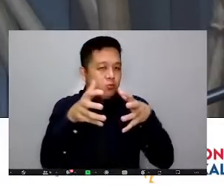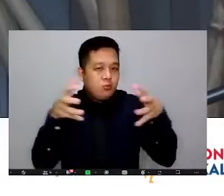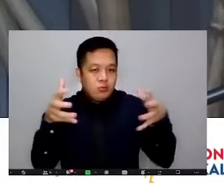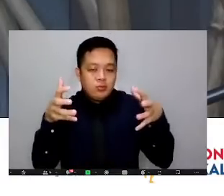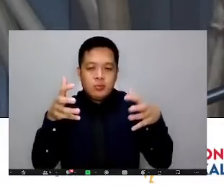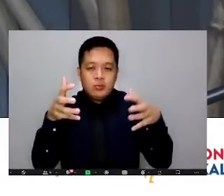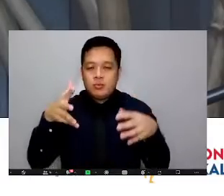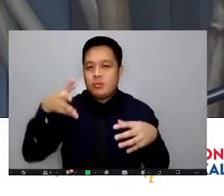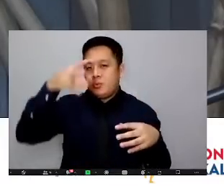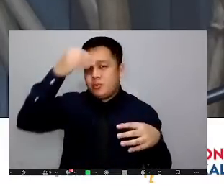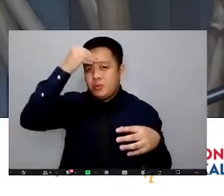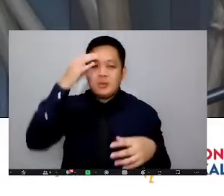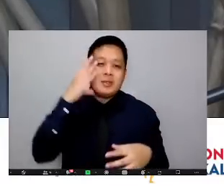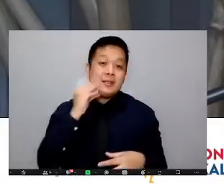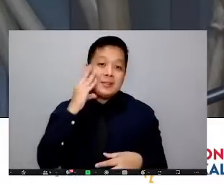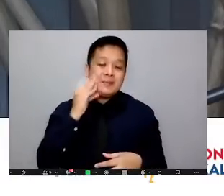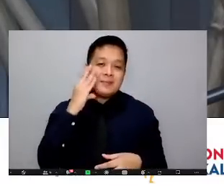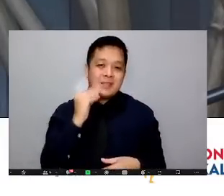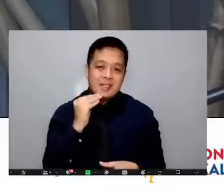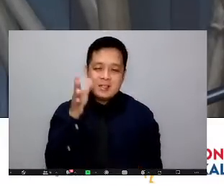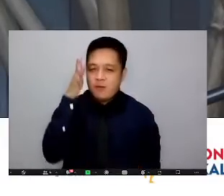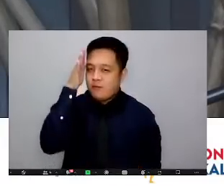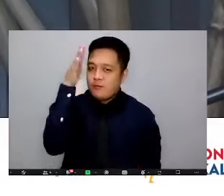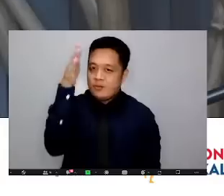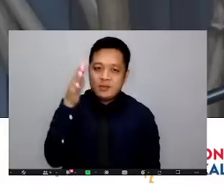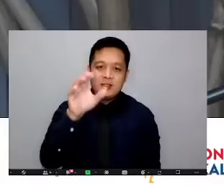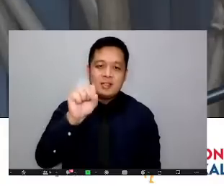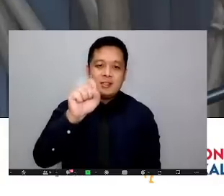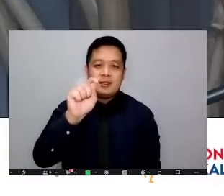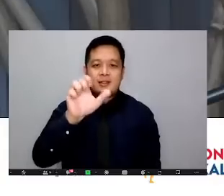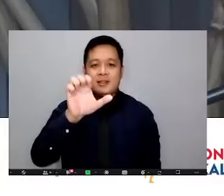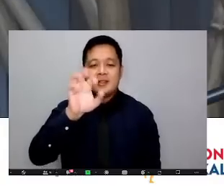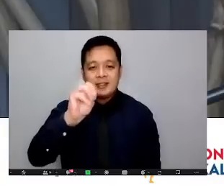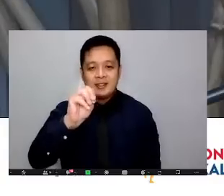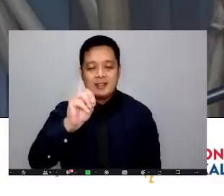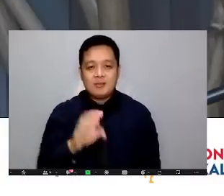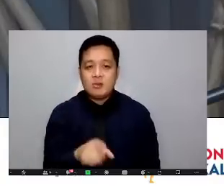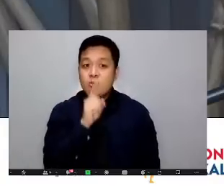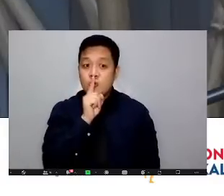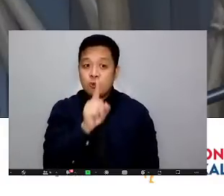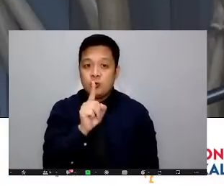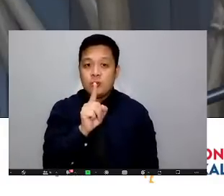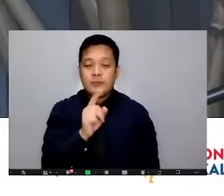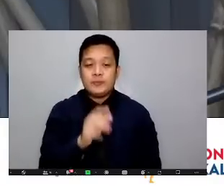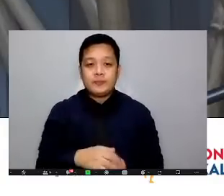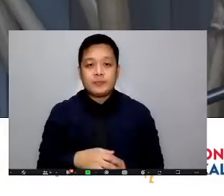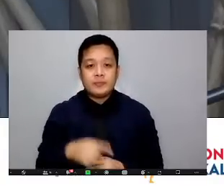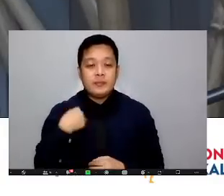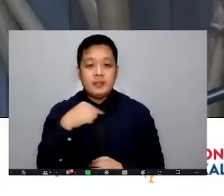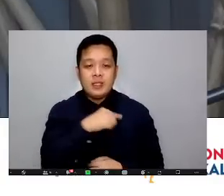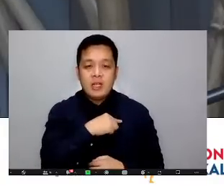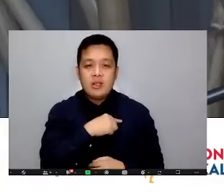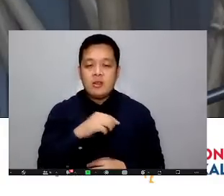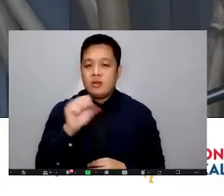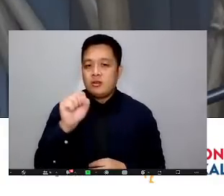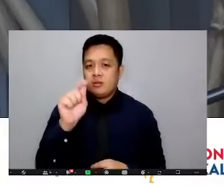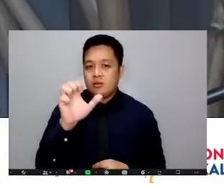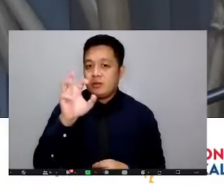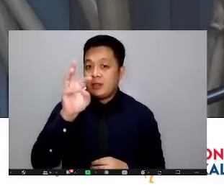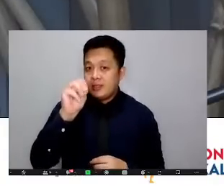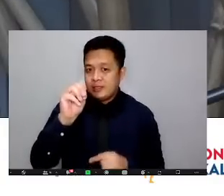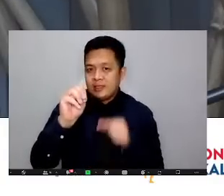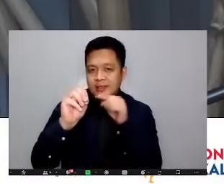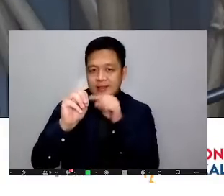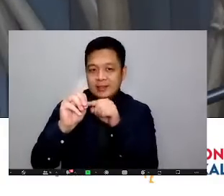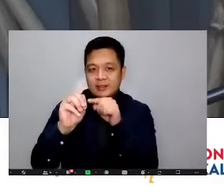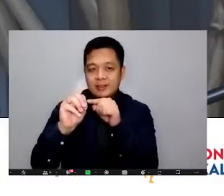Futures of STEM. Indeed, our STEM ancestors have entrusted to us a body of knowledge about living